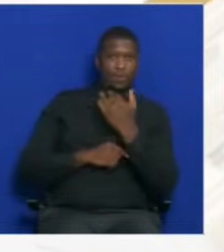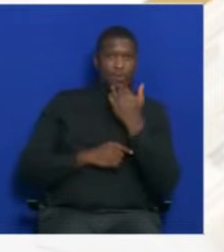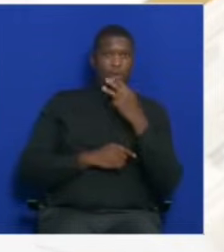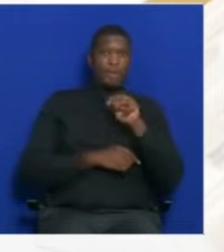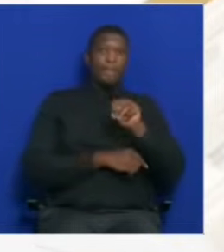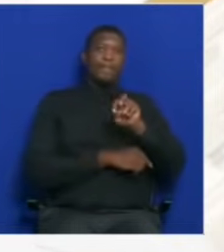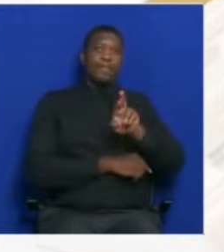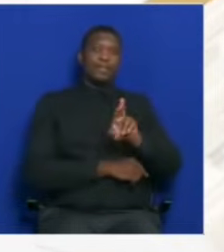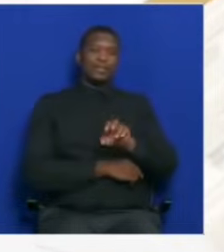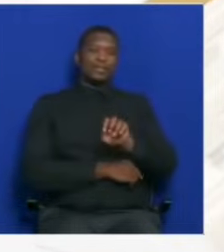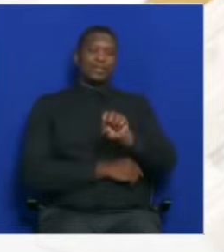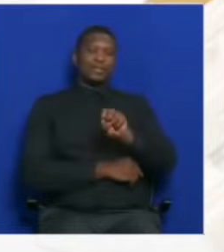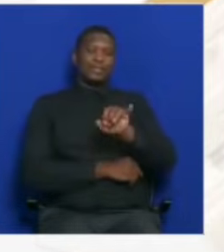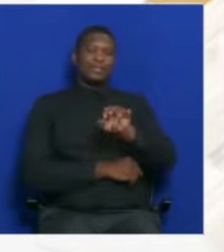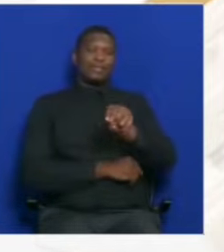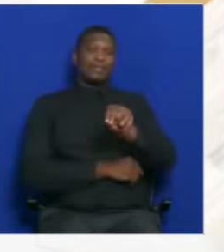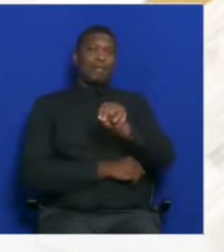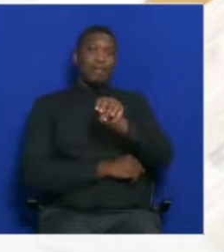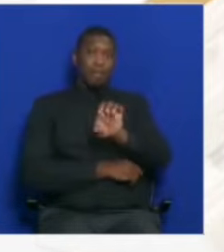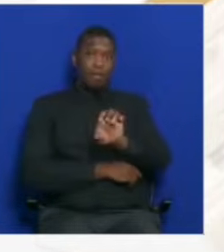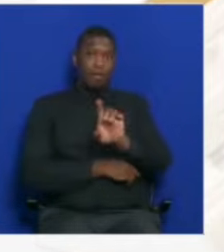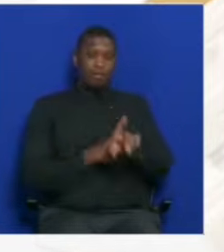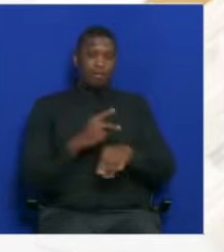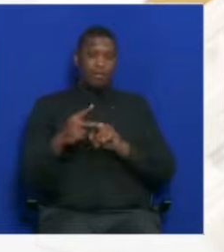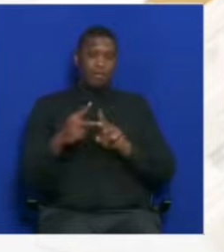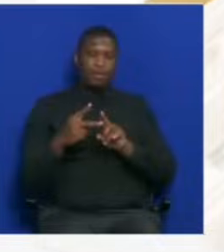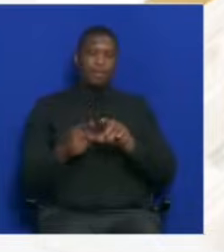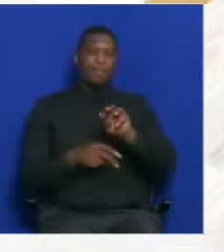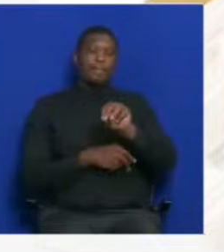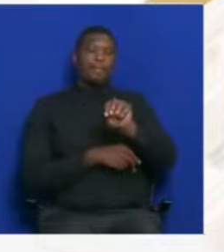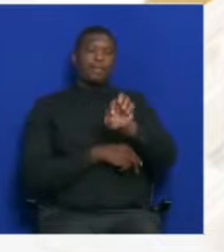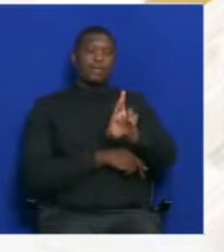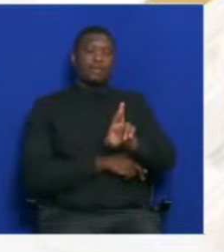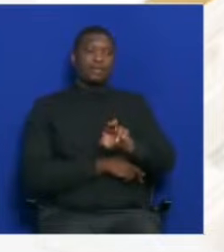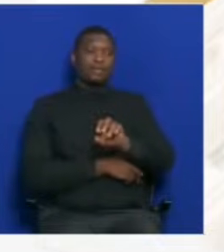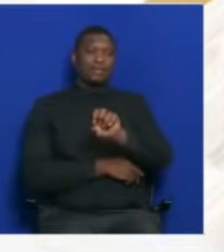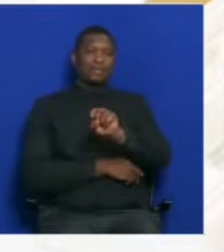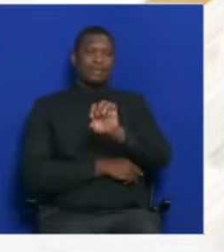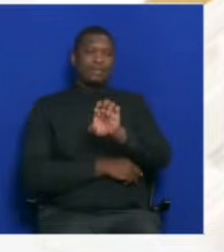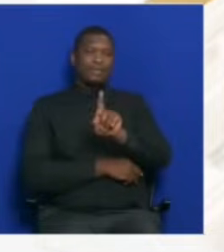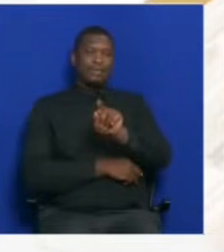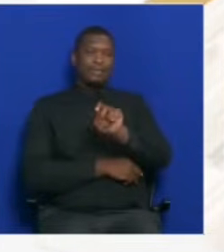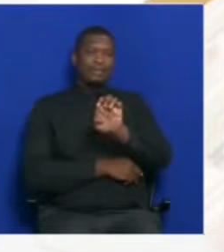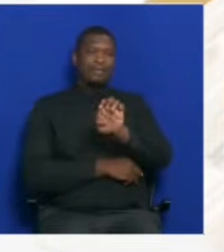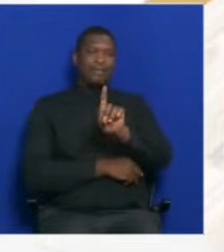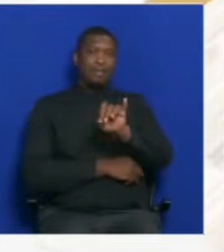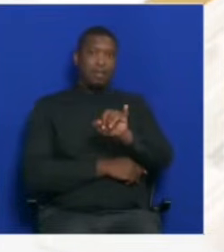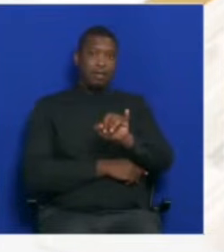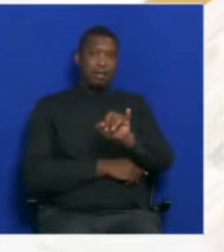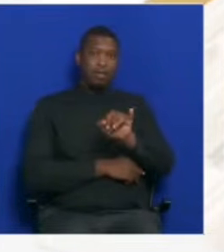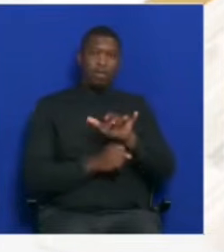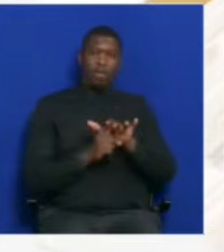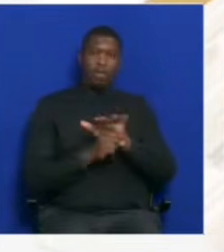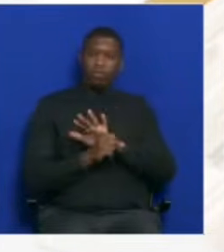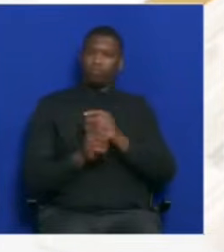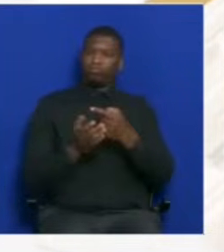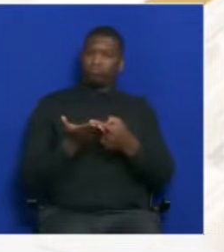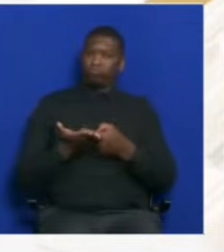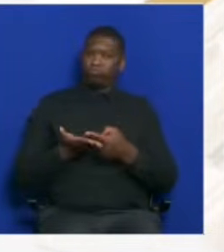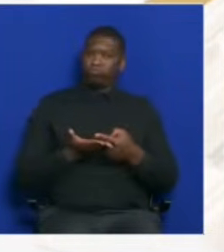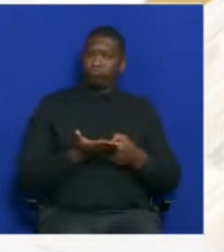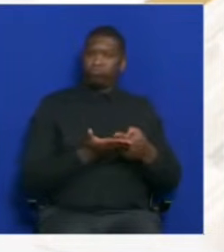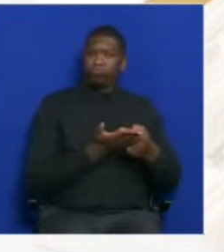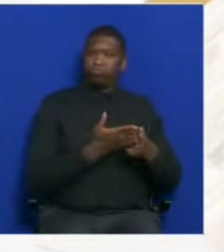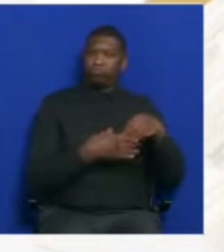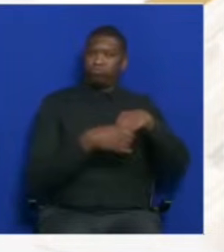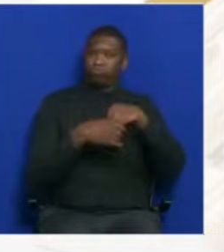Mr. Sitsedi. But it records all other discussions that happened, including